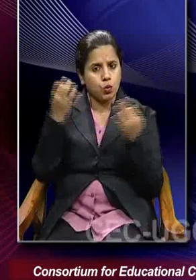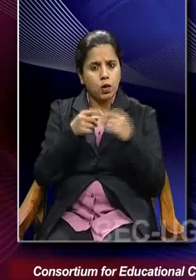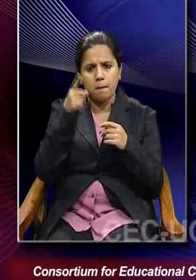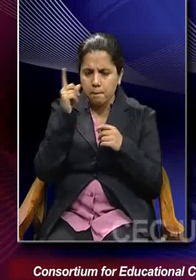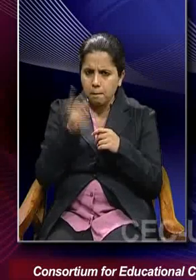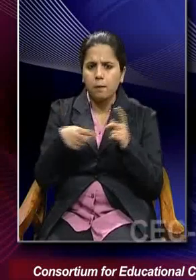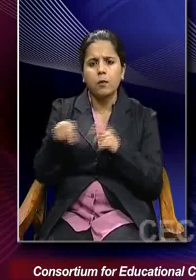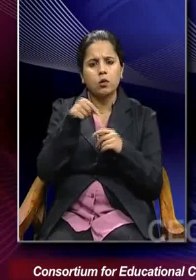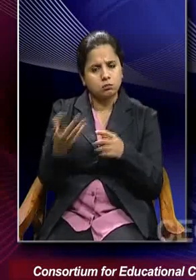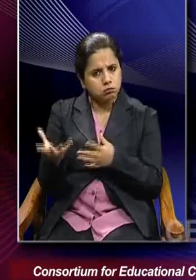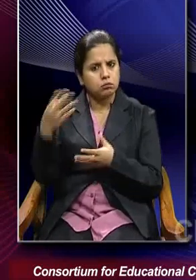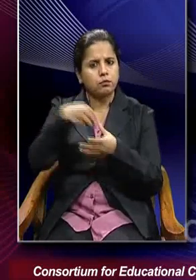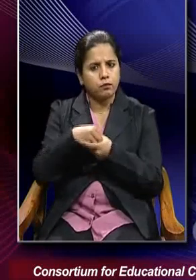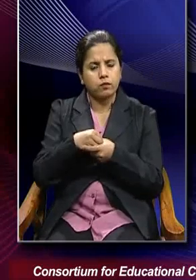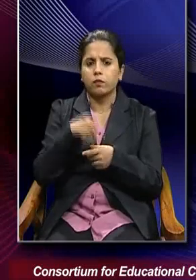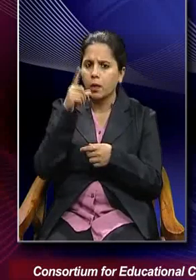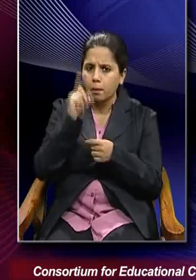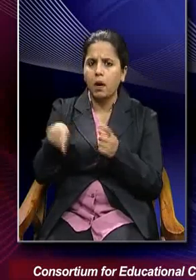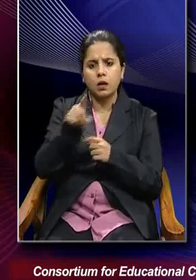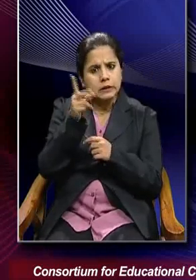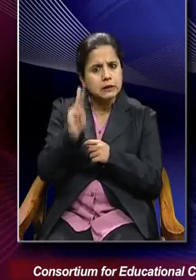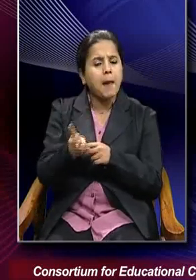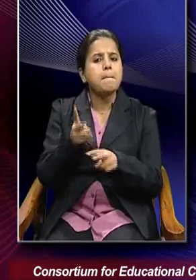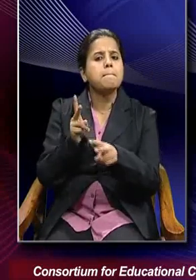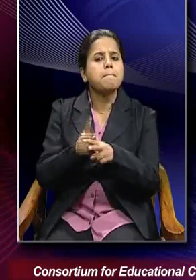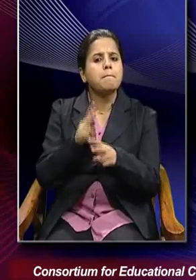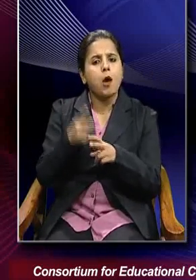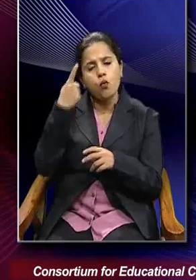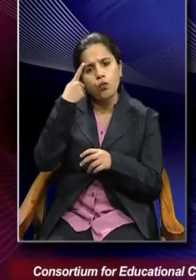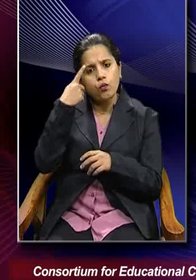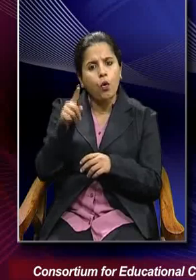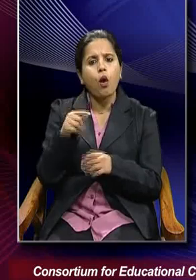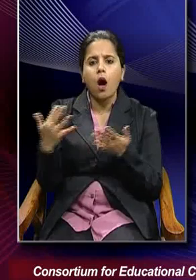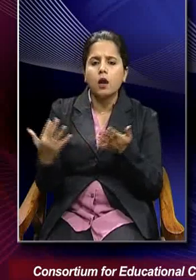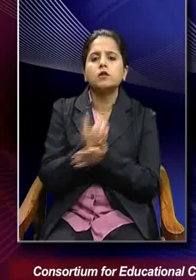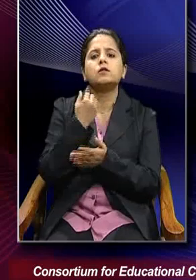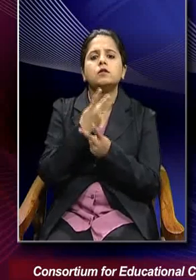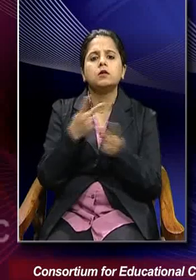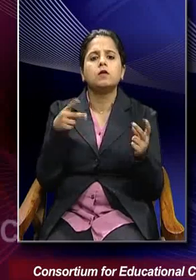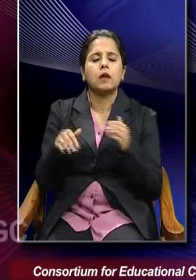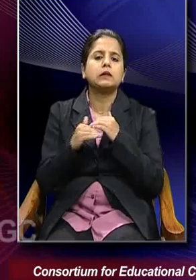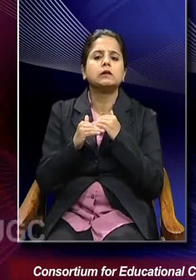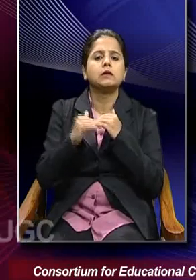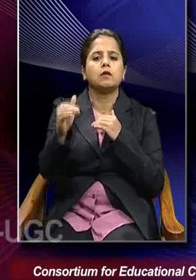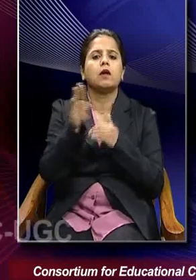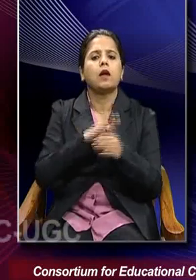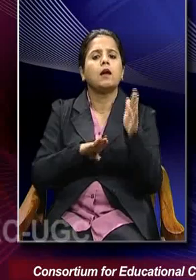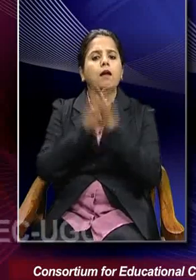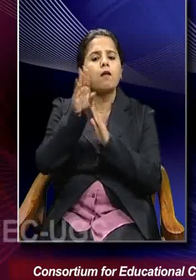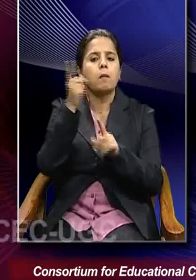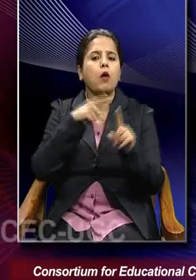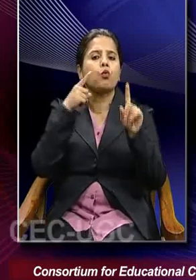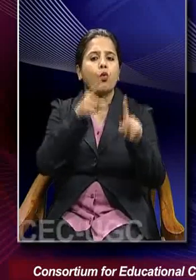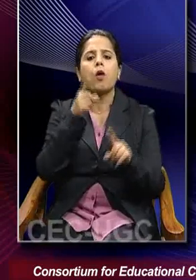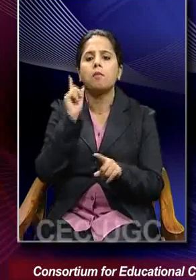must contribute, must be there for achievement of sustainable development